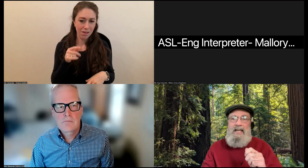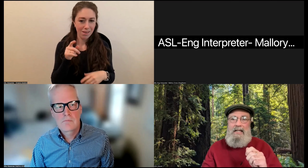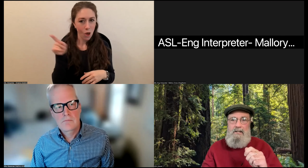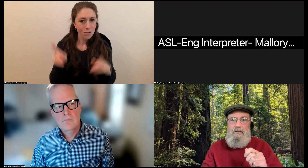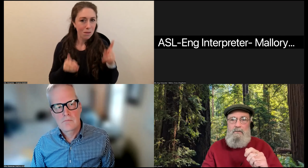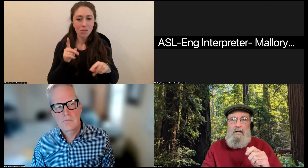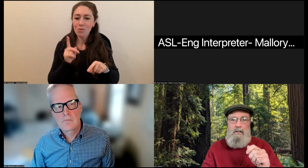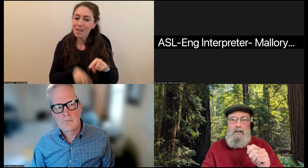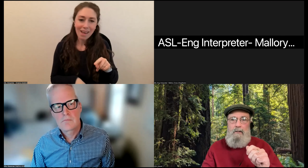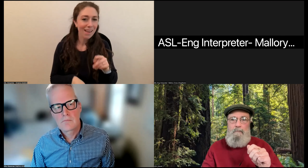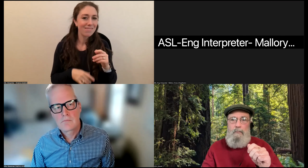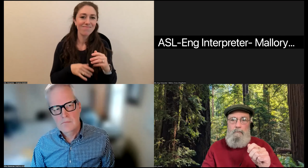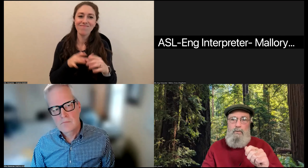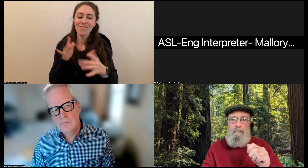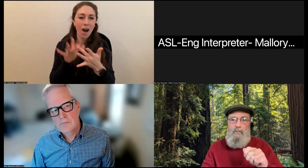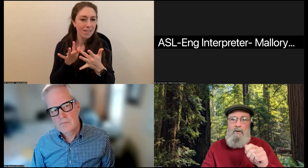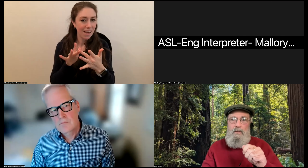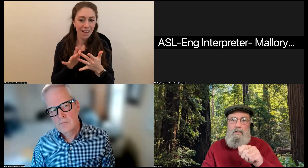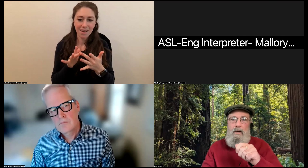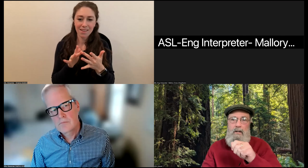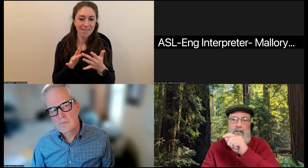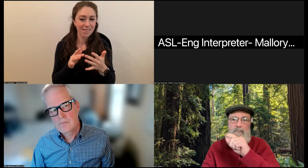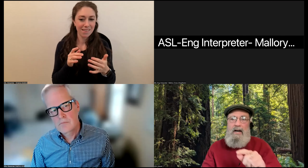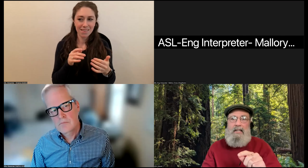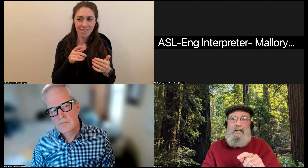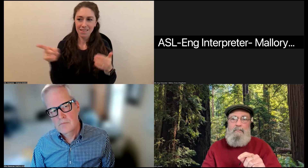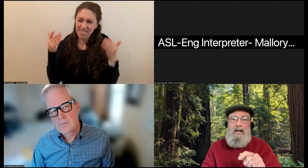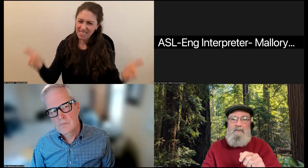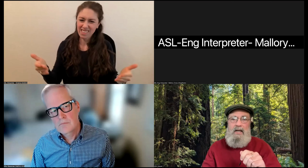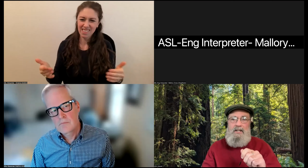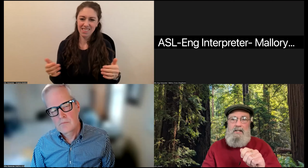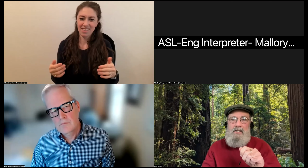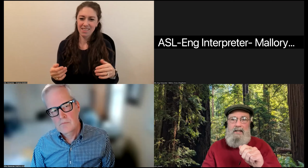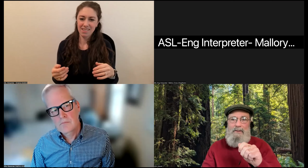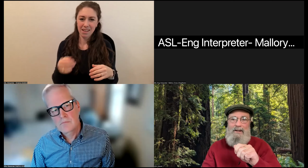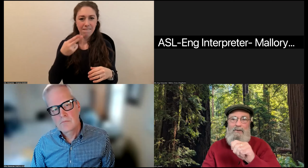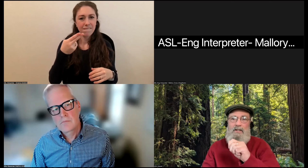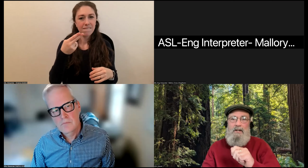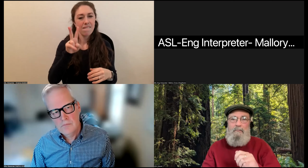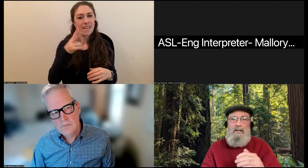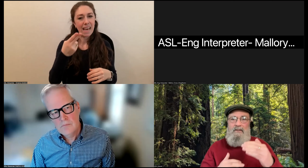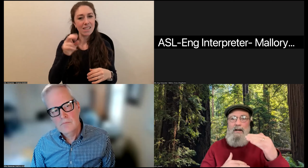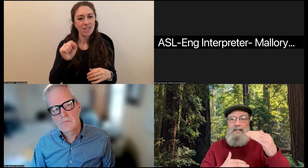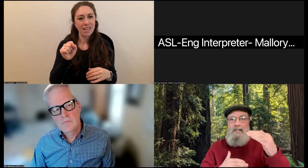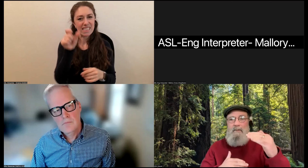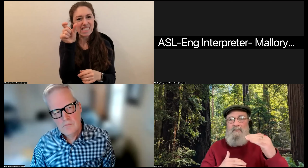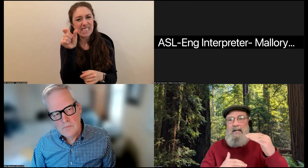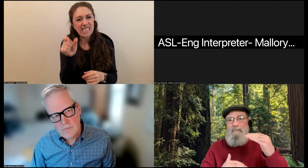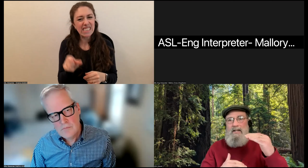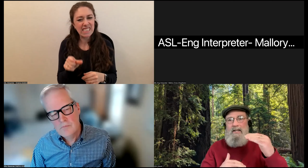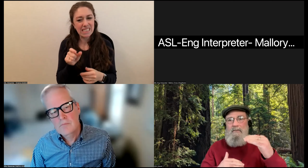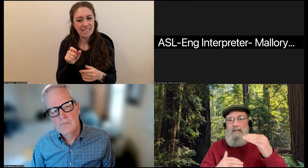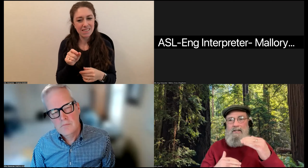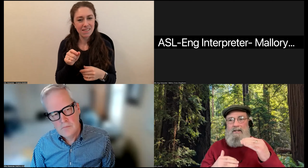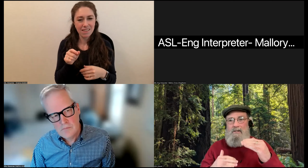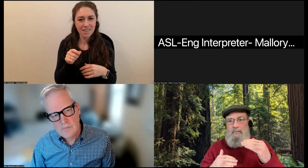even get to put more than a spine label on a VHS tape with a Sharpie. If you ask them to fill out